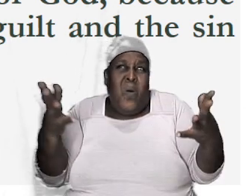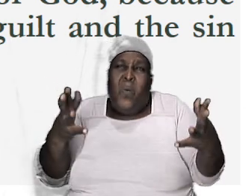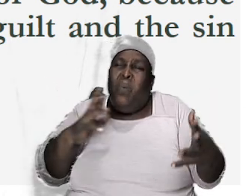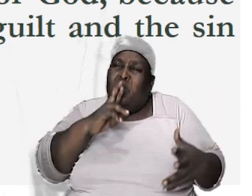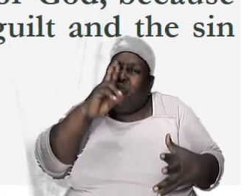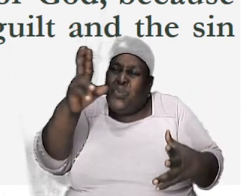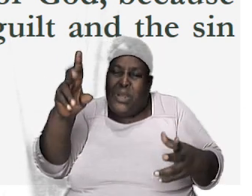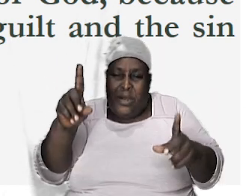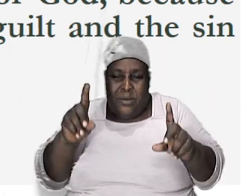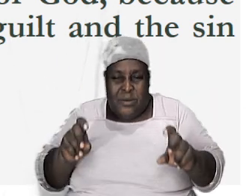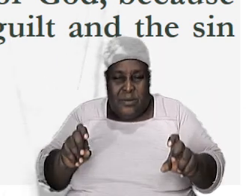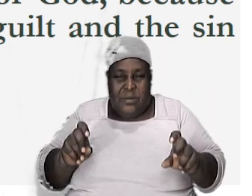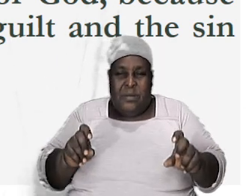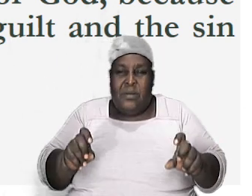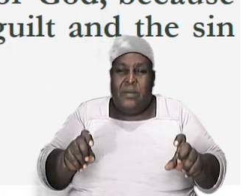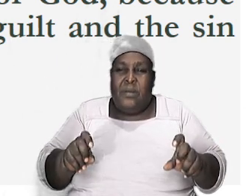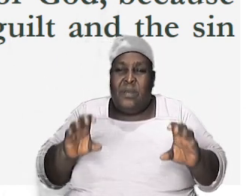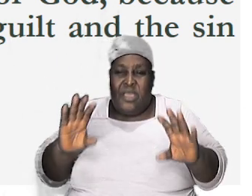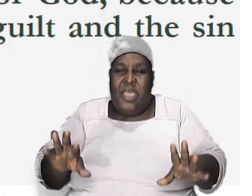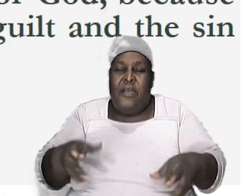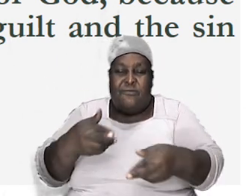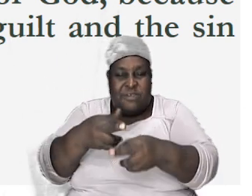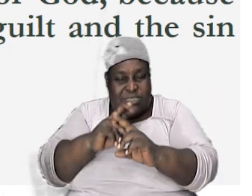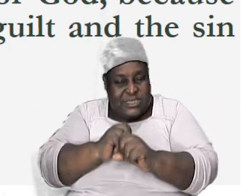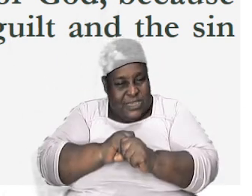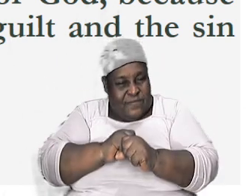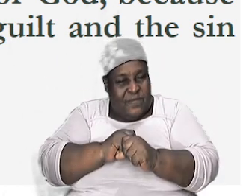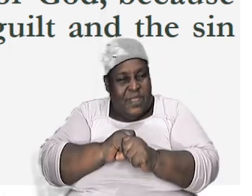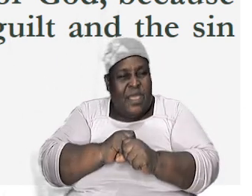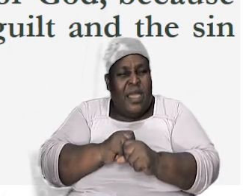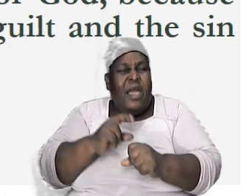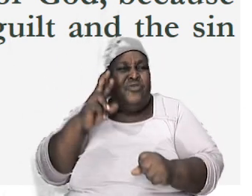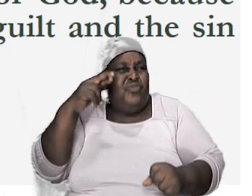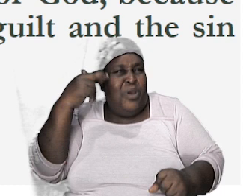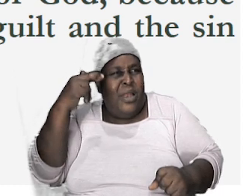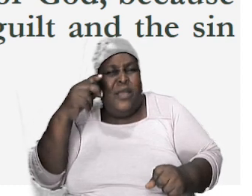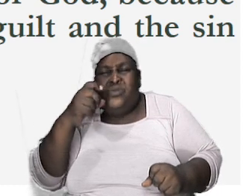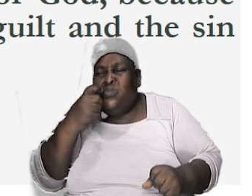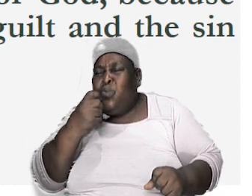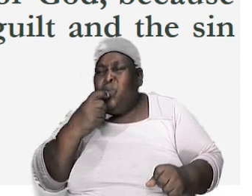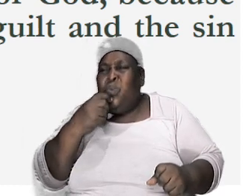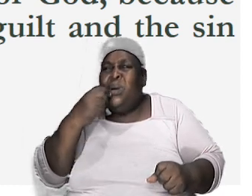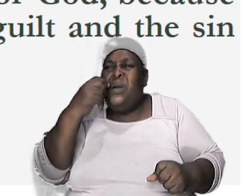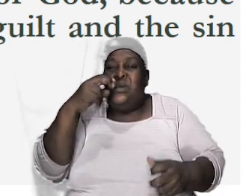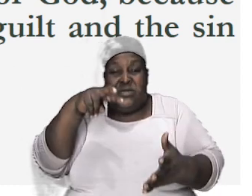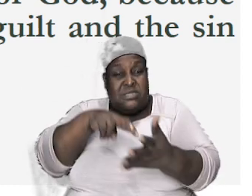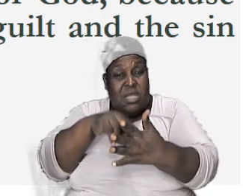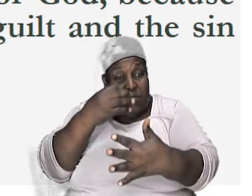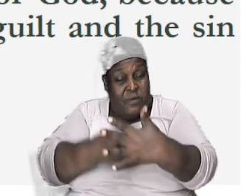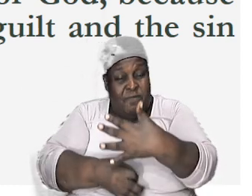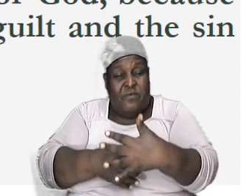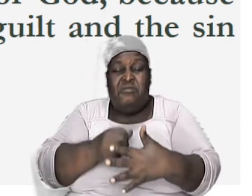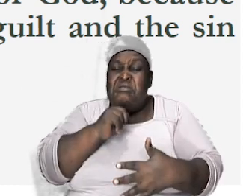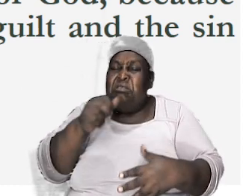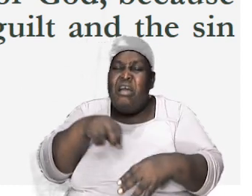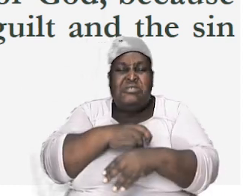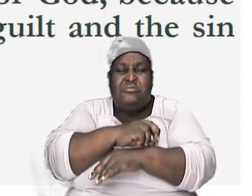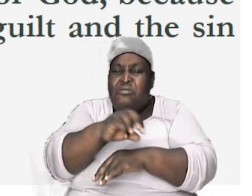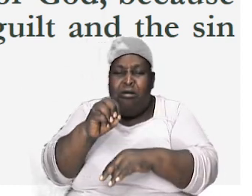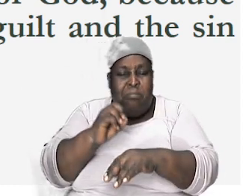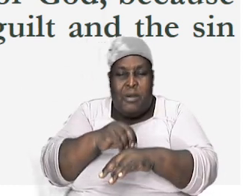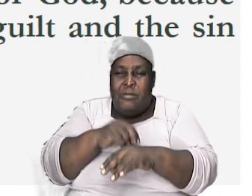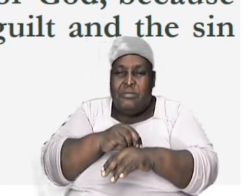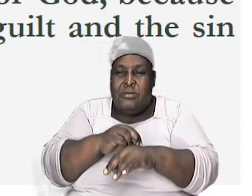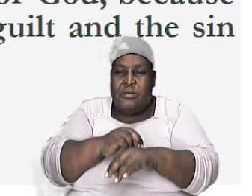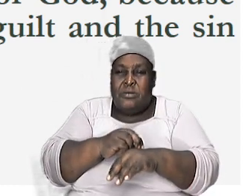needed, she can get it. And she realized that who was standing before her was not just an ordinary person. So she moved to what